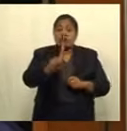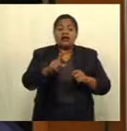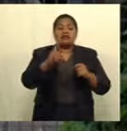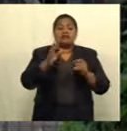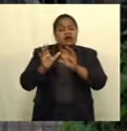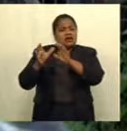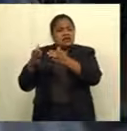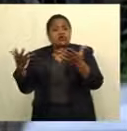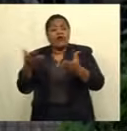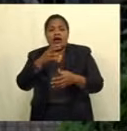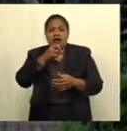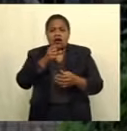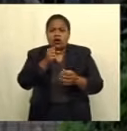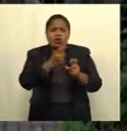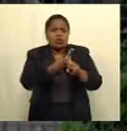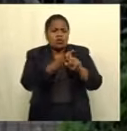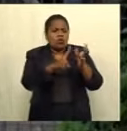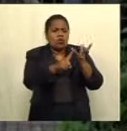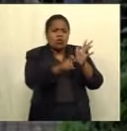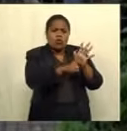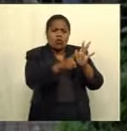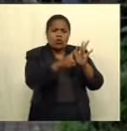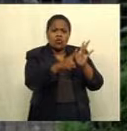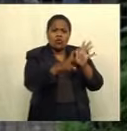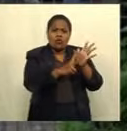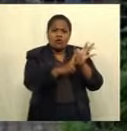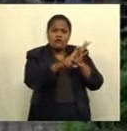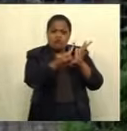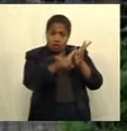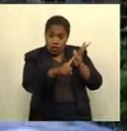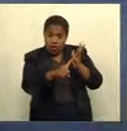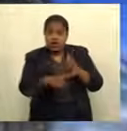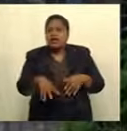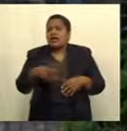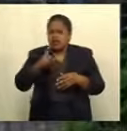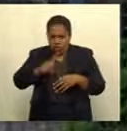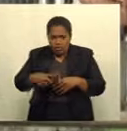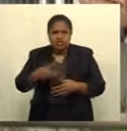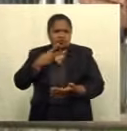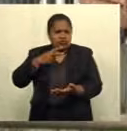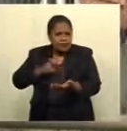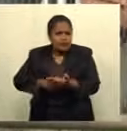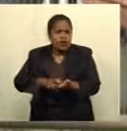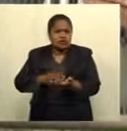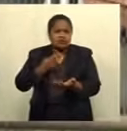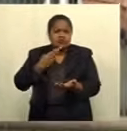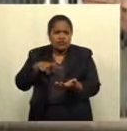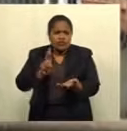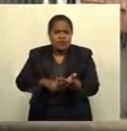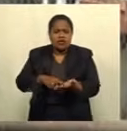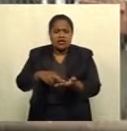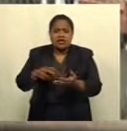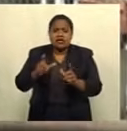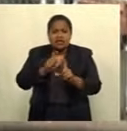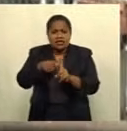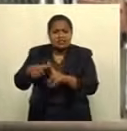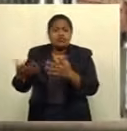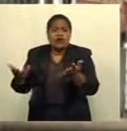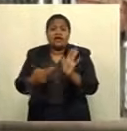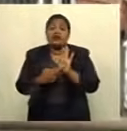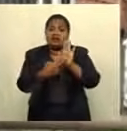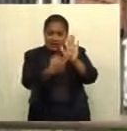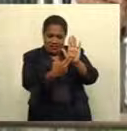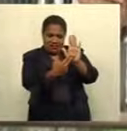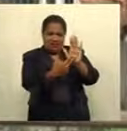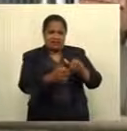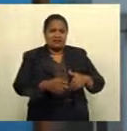in Korvo, and there continue to be cases reported in Nandi, particularly in the Nawachikuma, Nawakalebu and